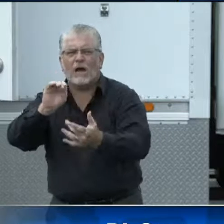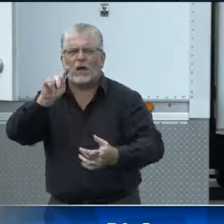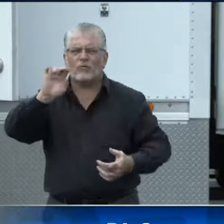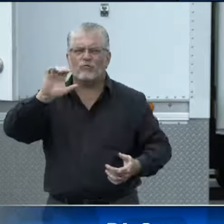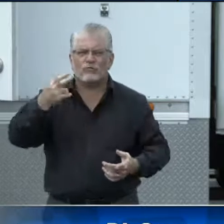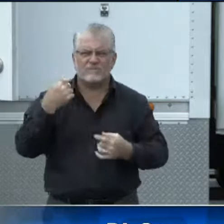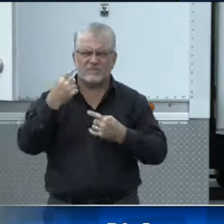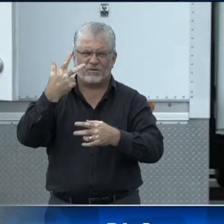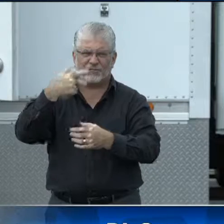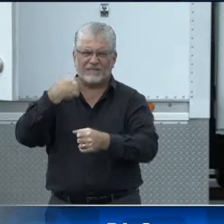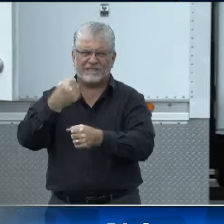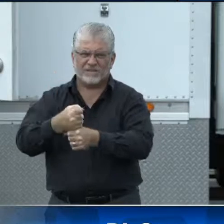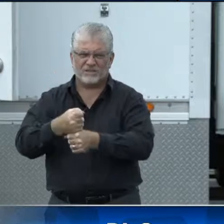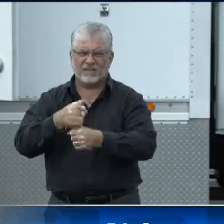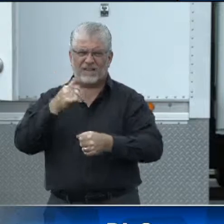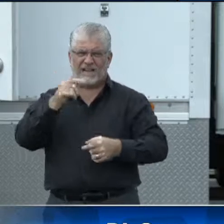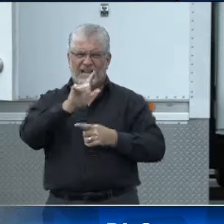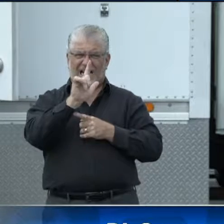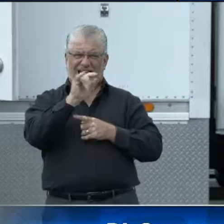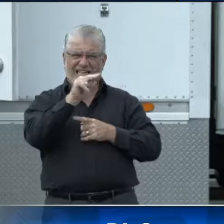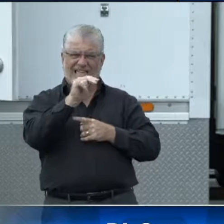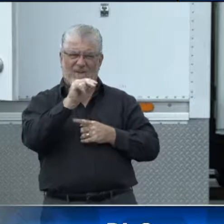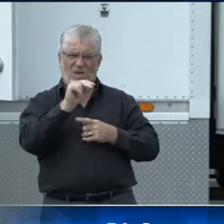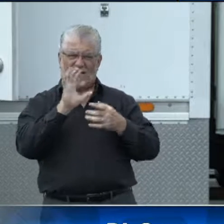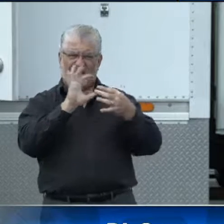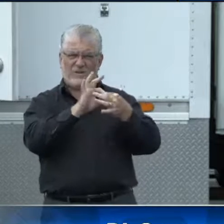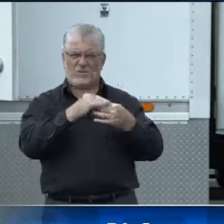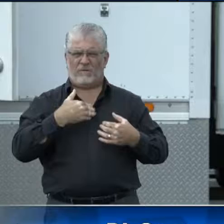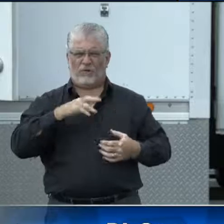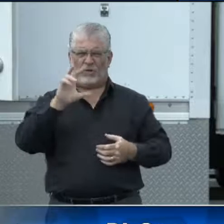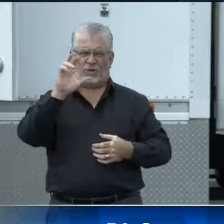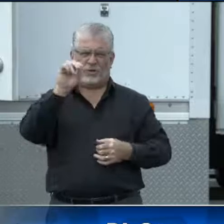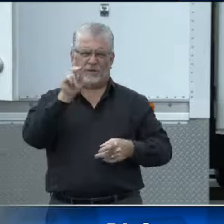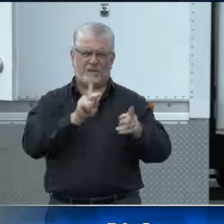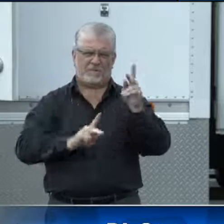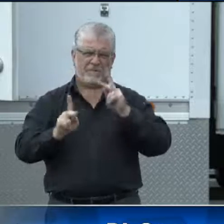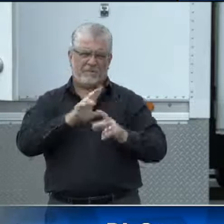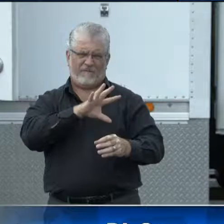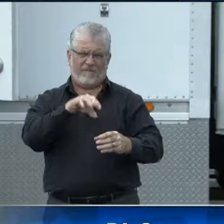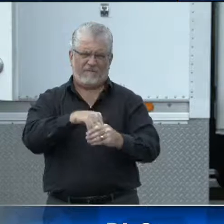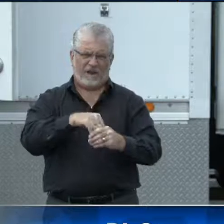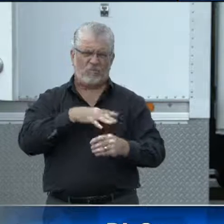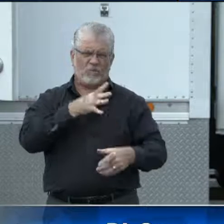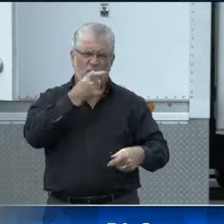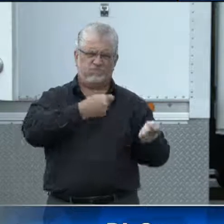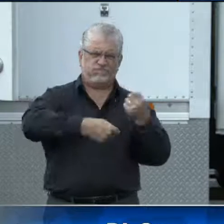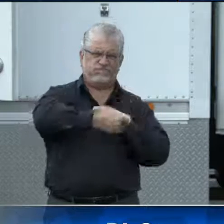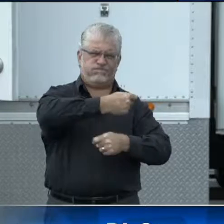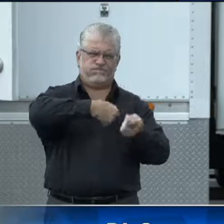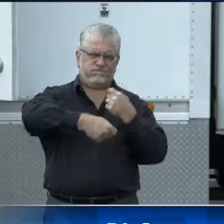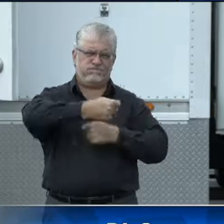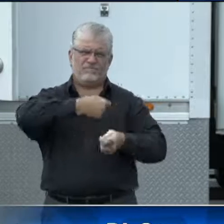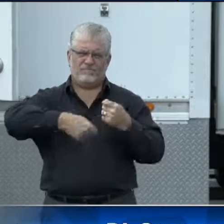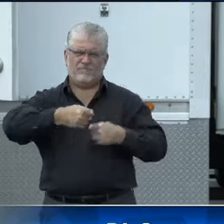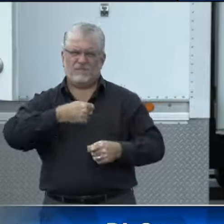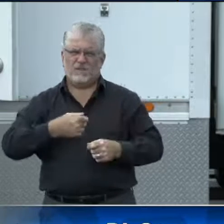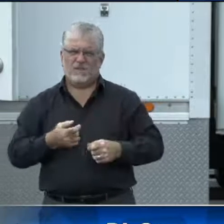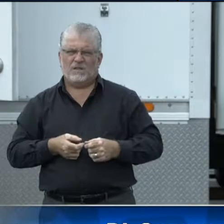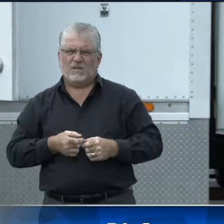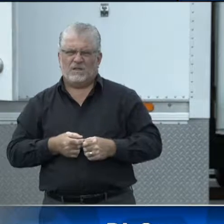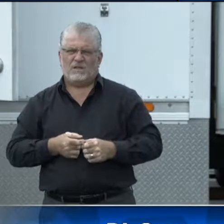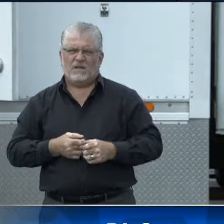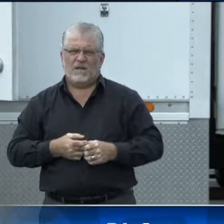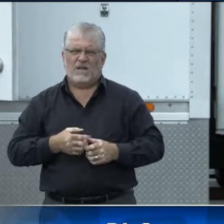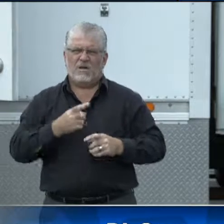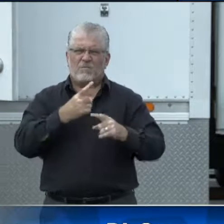team members that will be taking turns and being what we call event leads, along with community health workers who will be